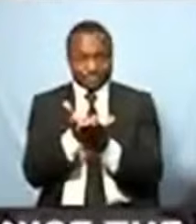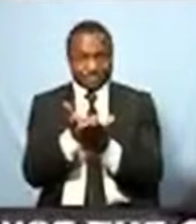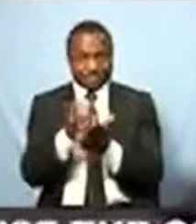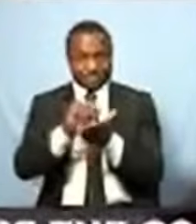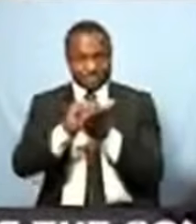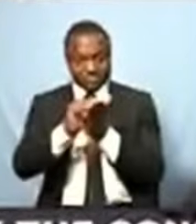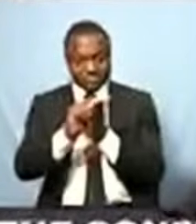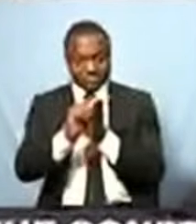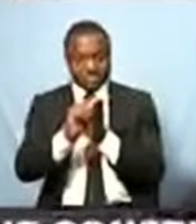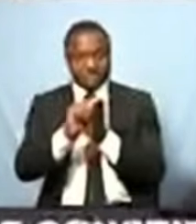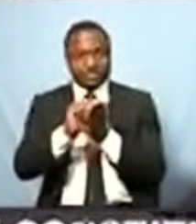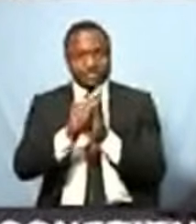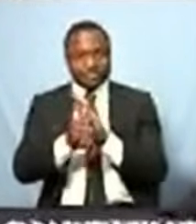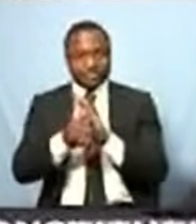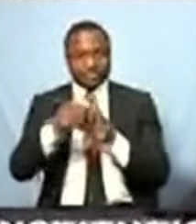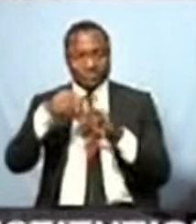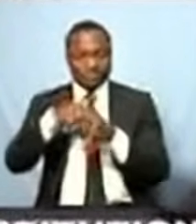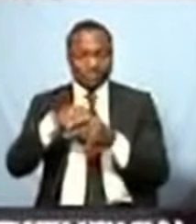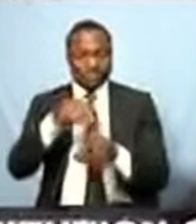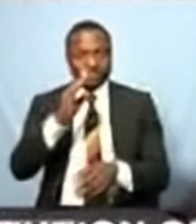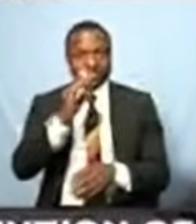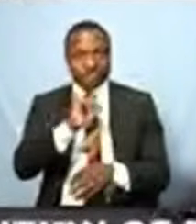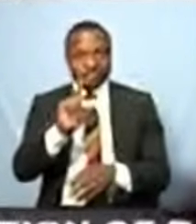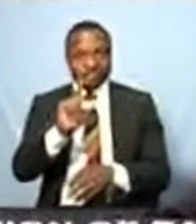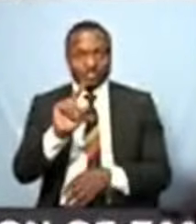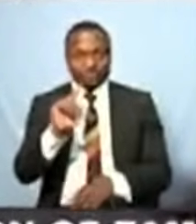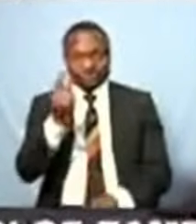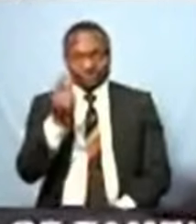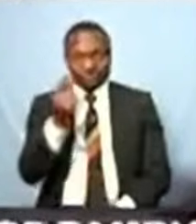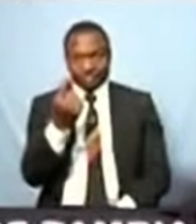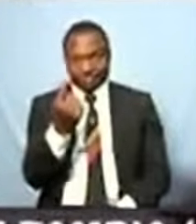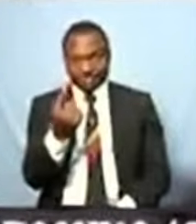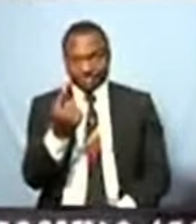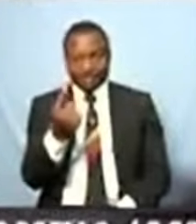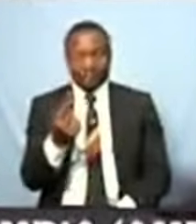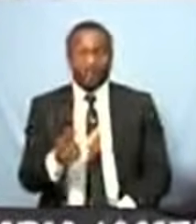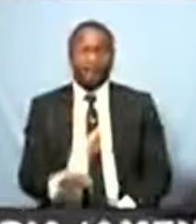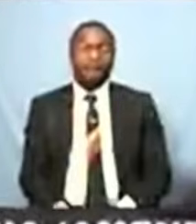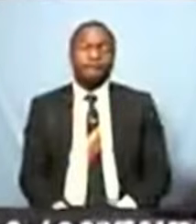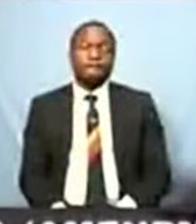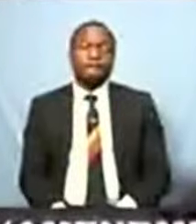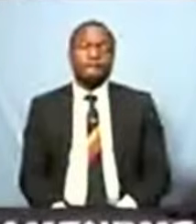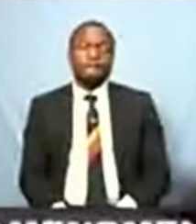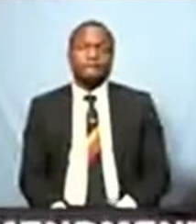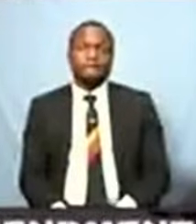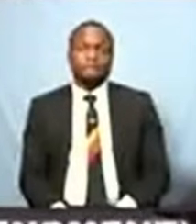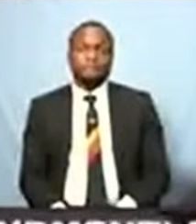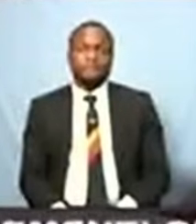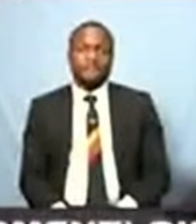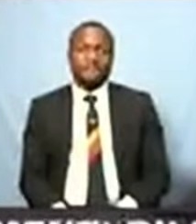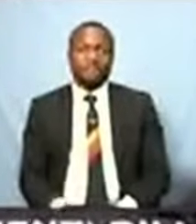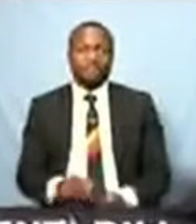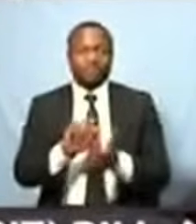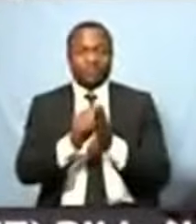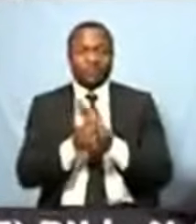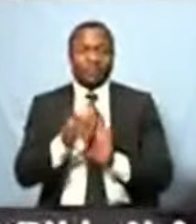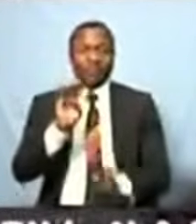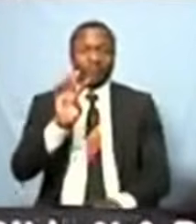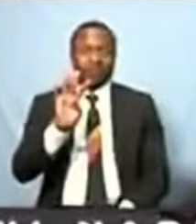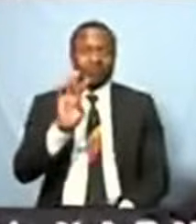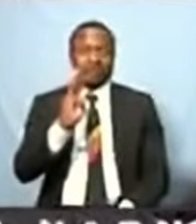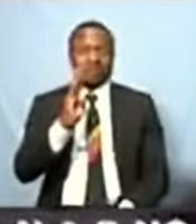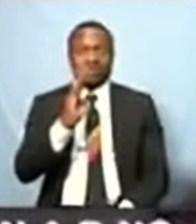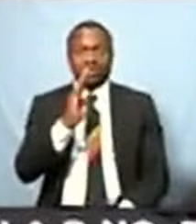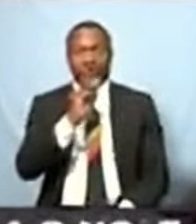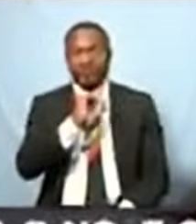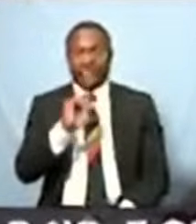act or in the bill. The first one, Chairperson, is Article 4 of the bill, which